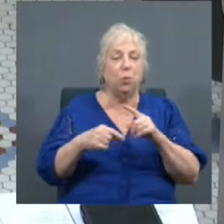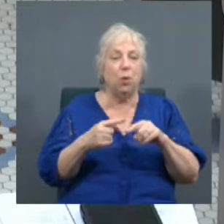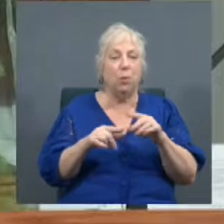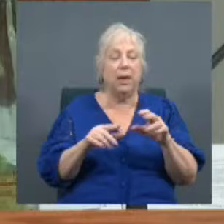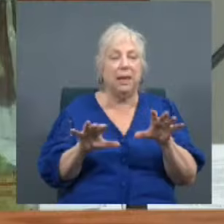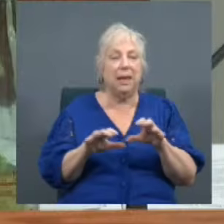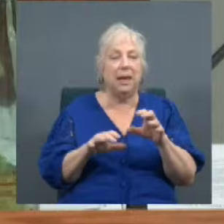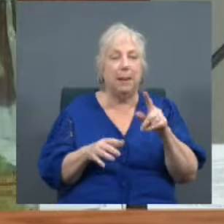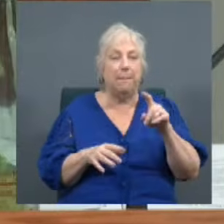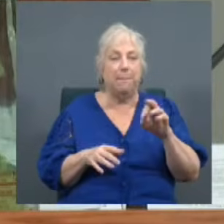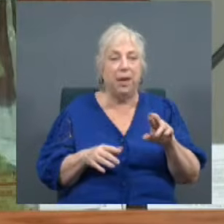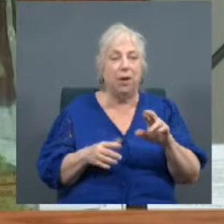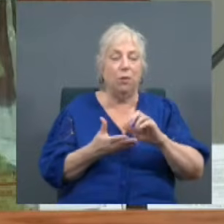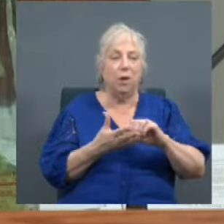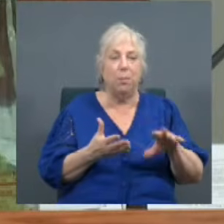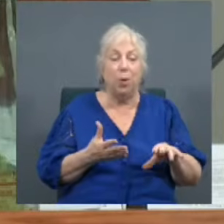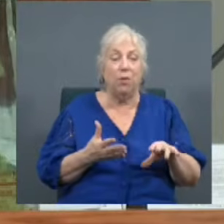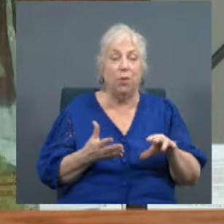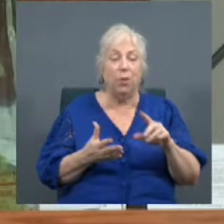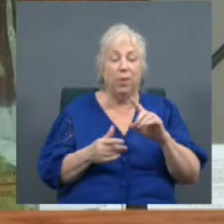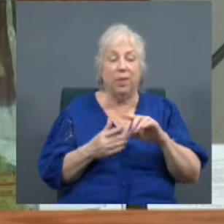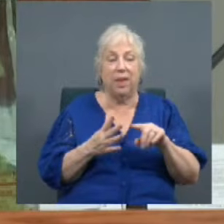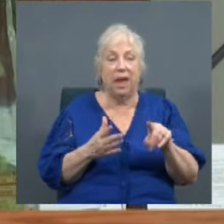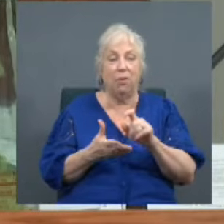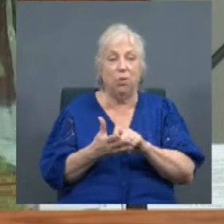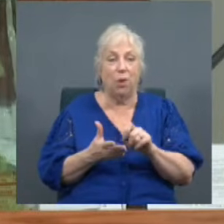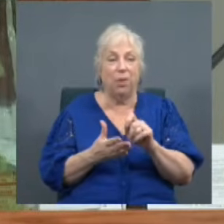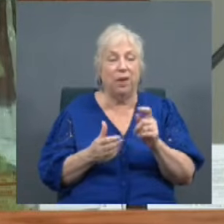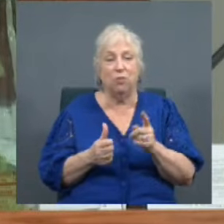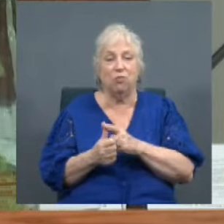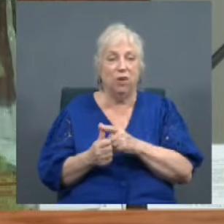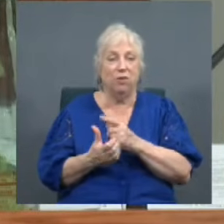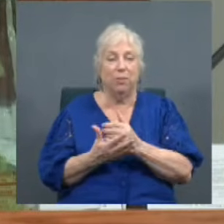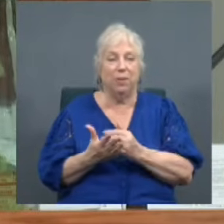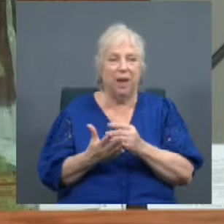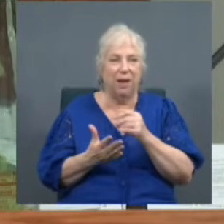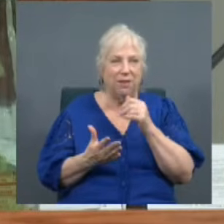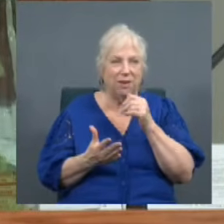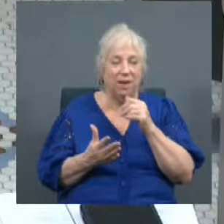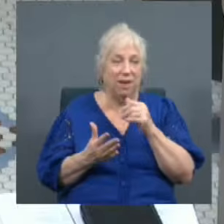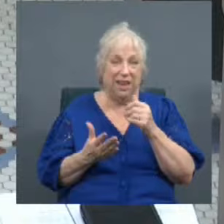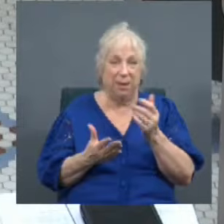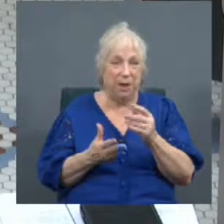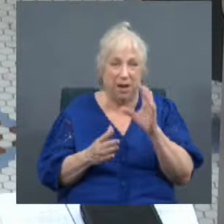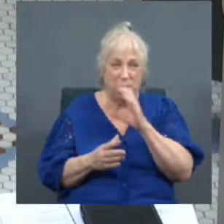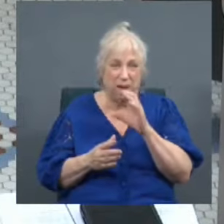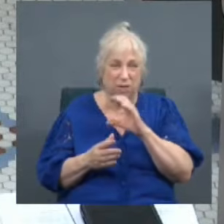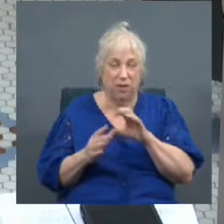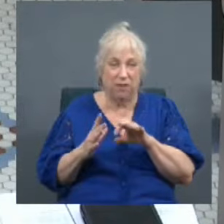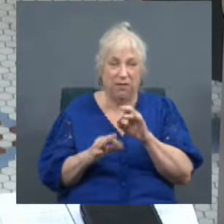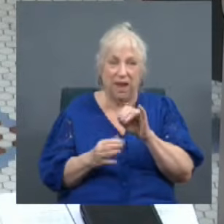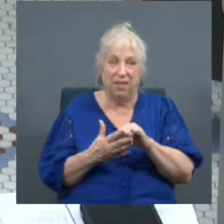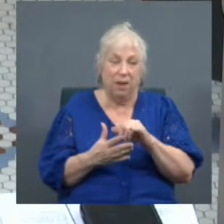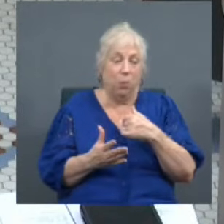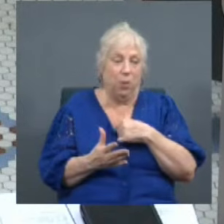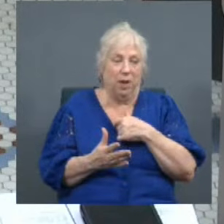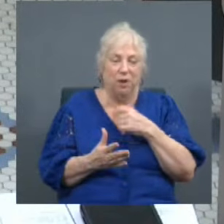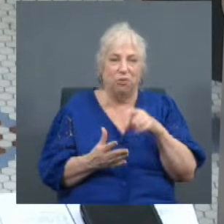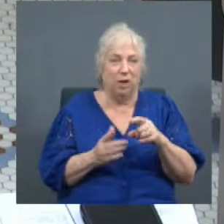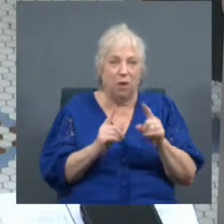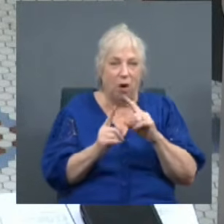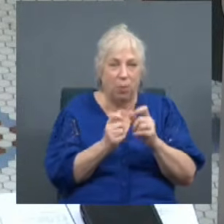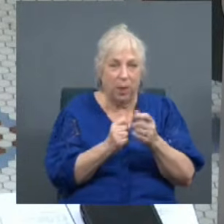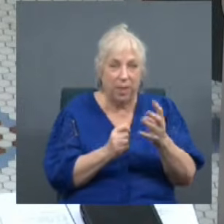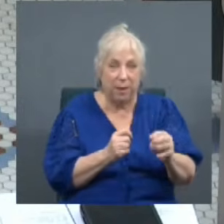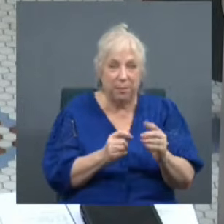the original plans. Did anybody research that to maybe say we should be talking to them to begin with? I wasn't aware, and I